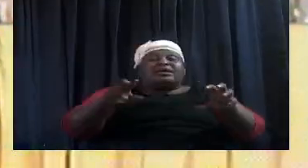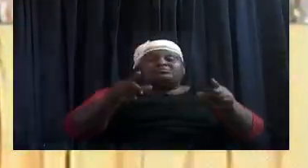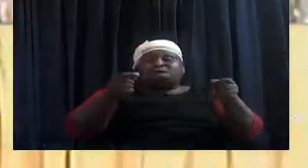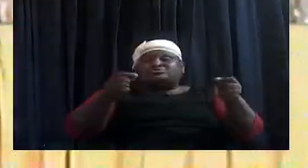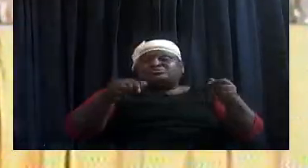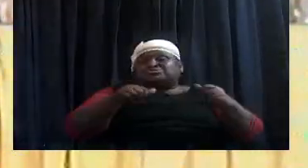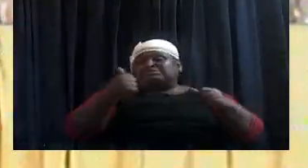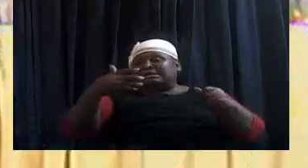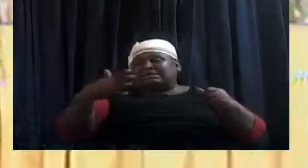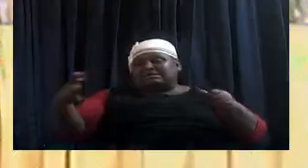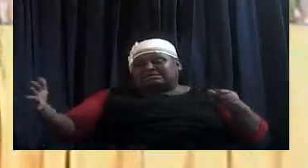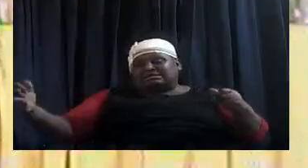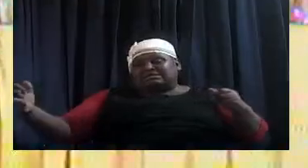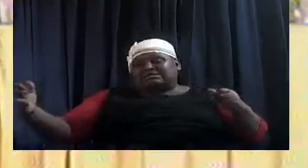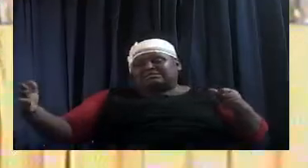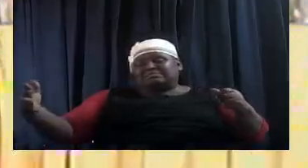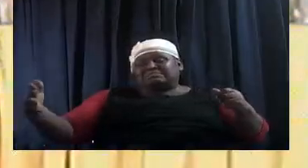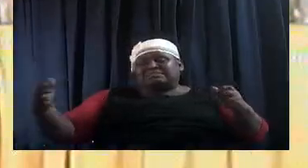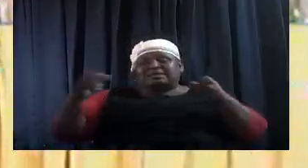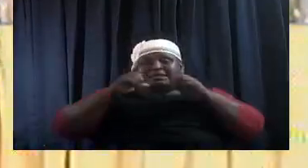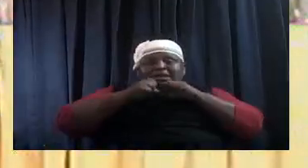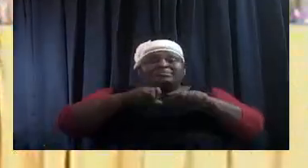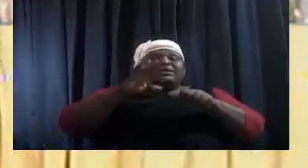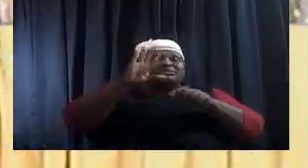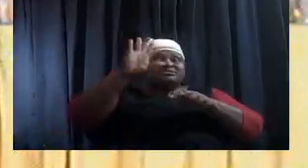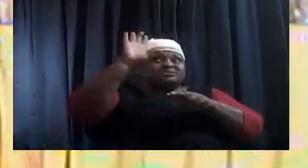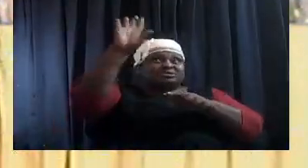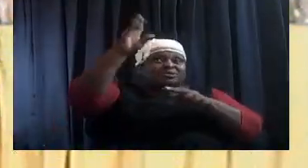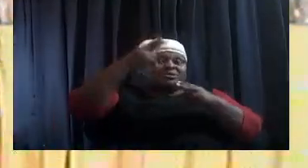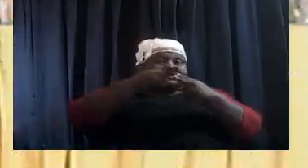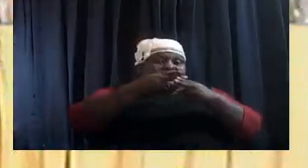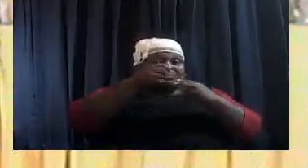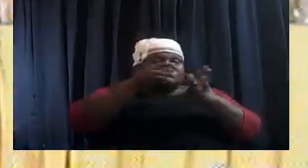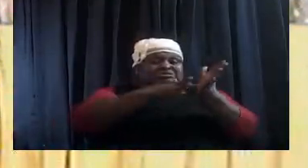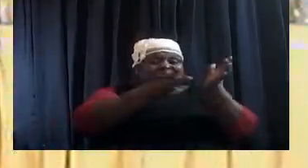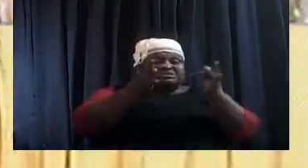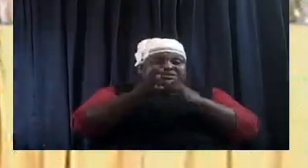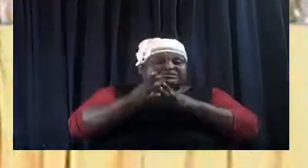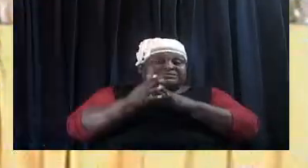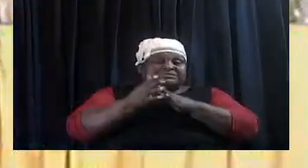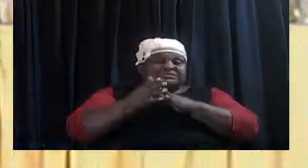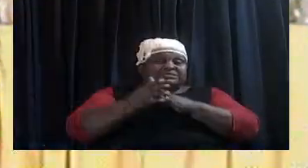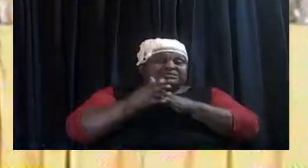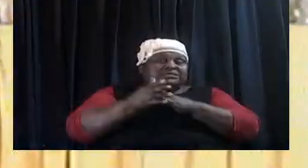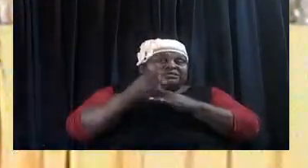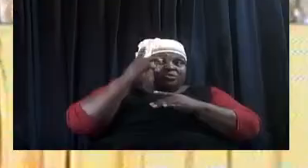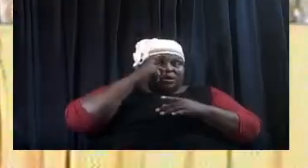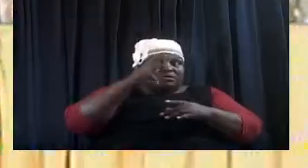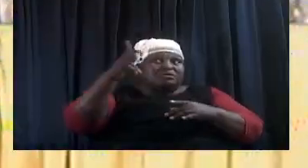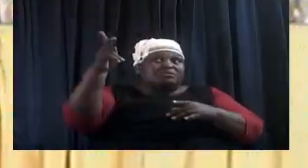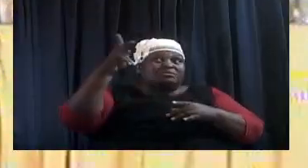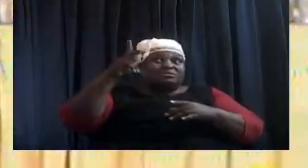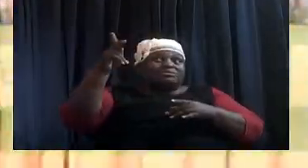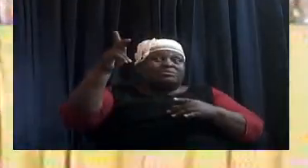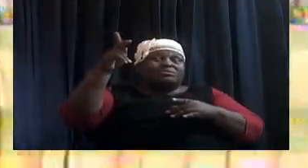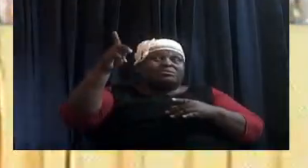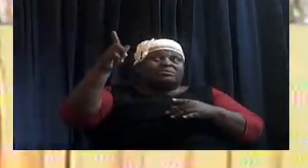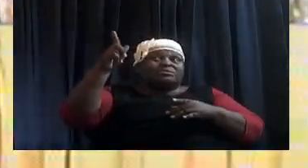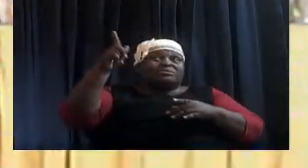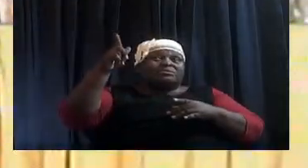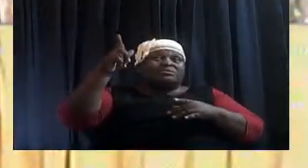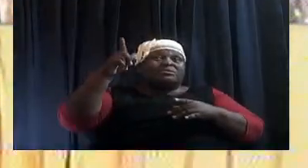anything. Bless your name, God. And so the next thing we want to look at, hallelujah,